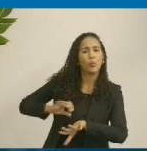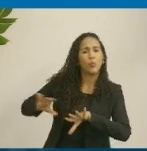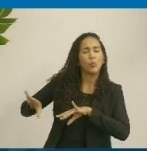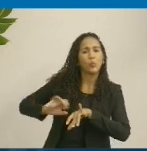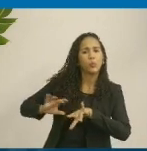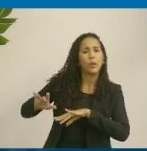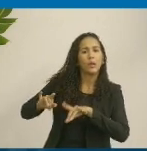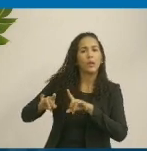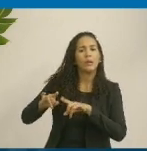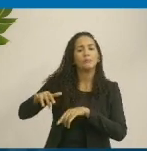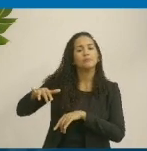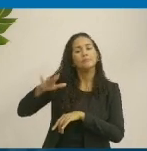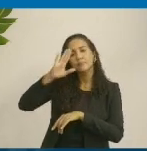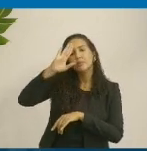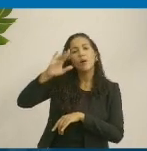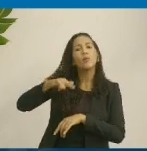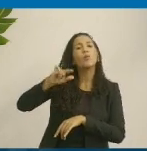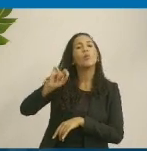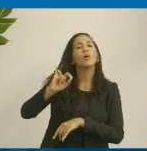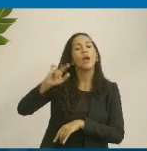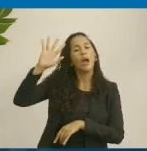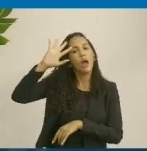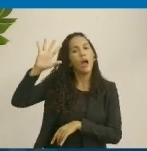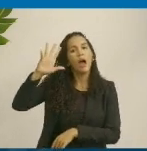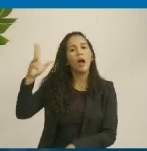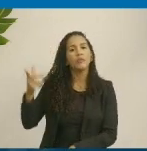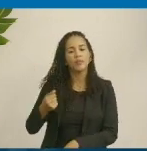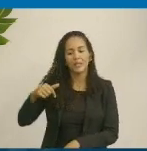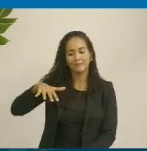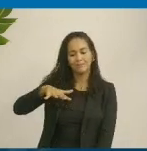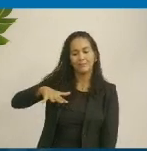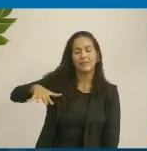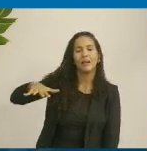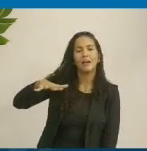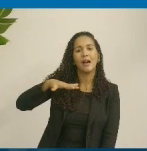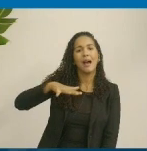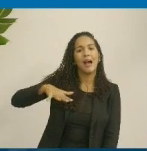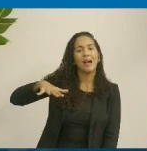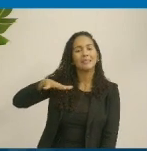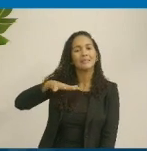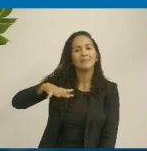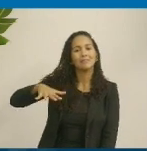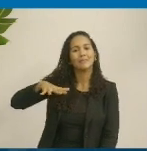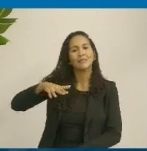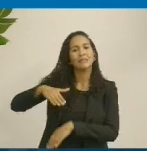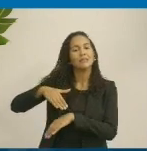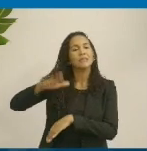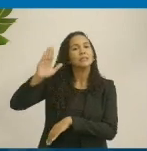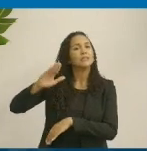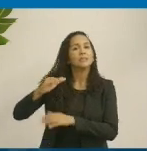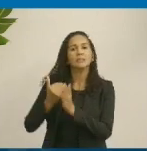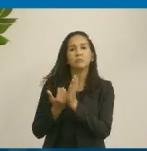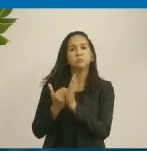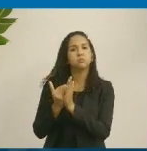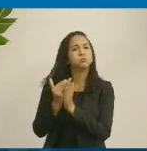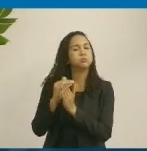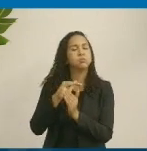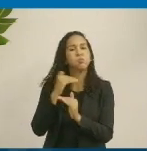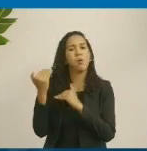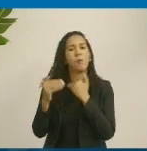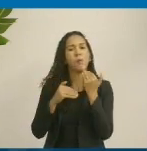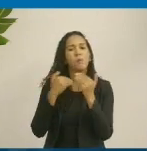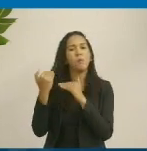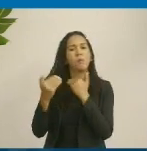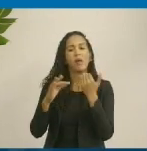area with still the highest mortality rate in the world. If you notice